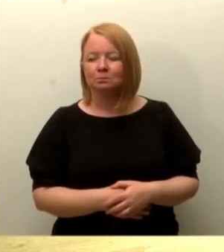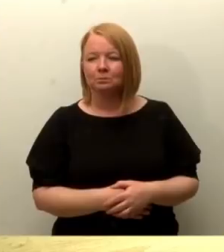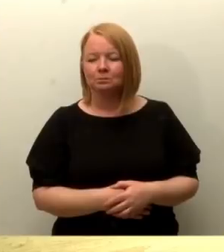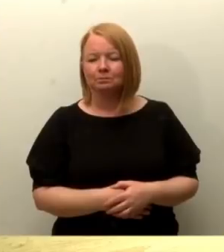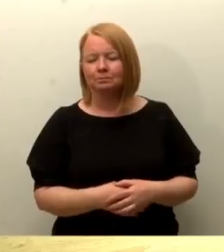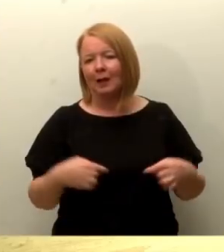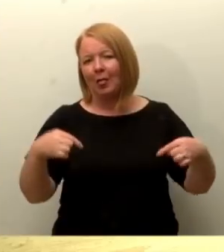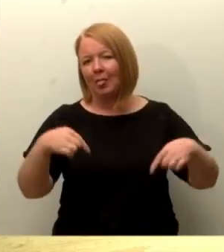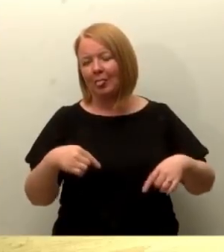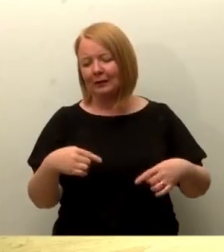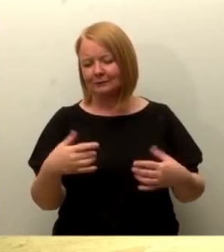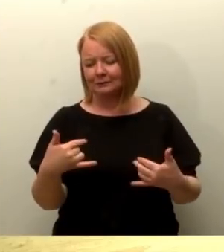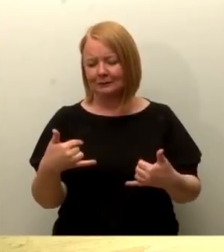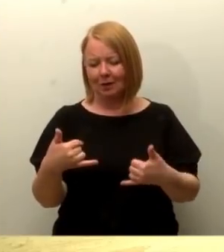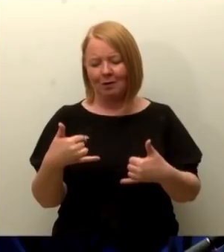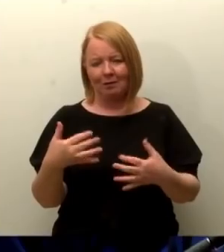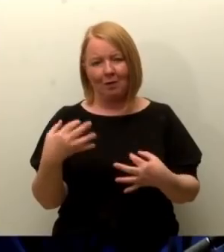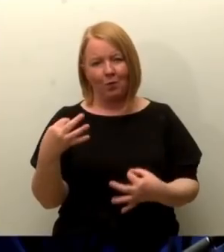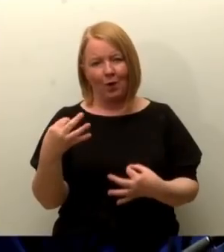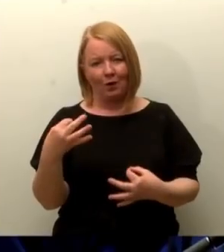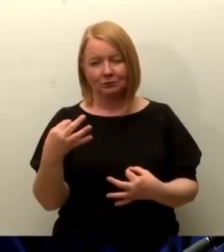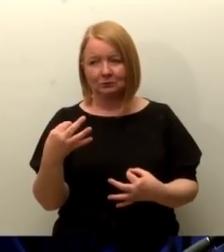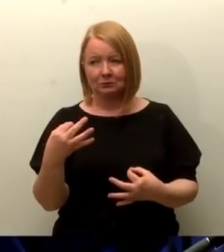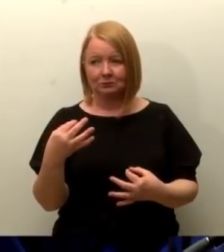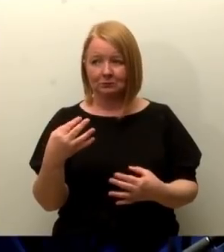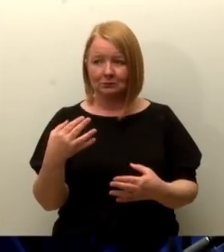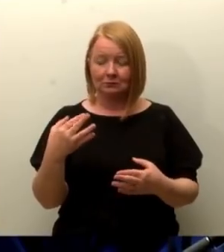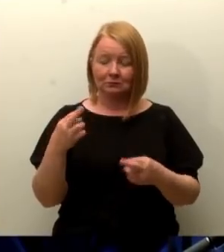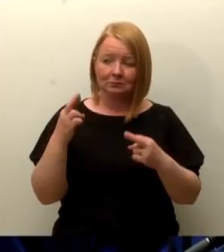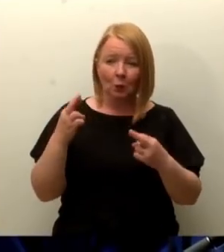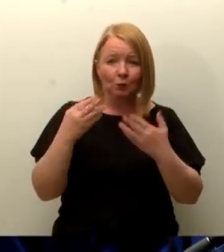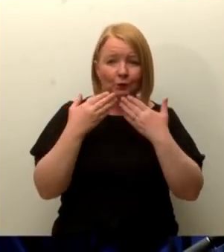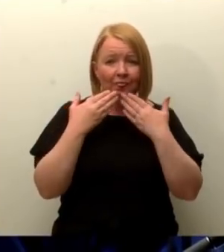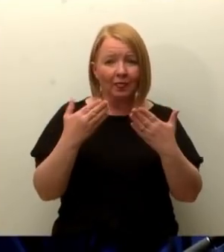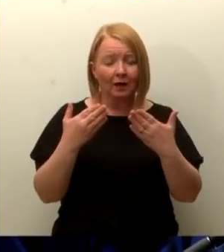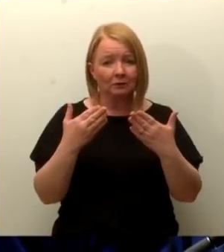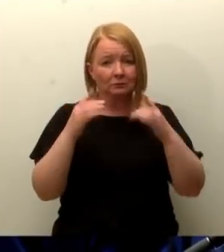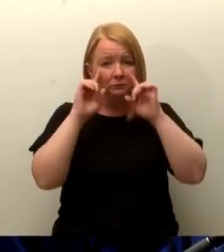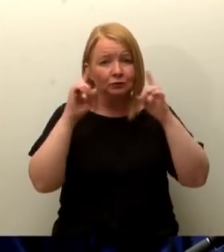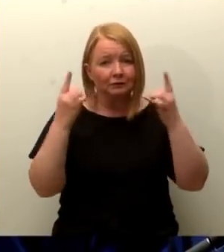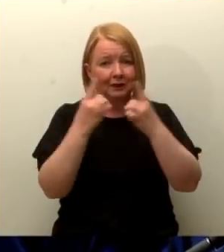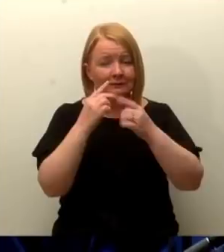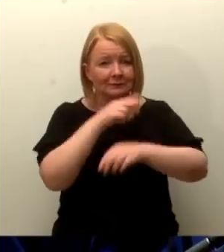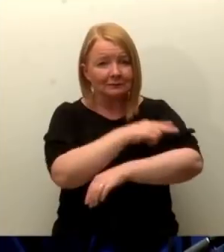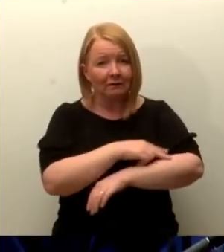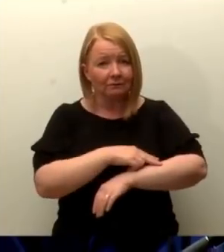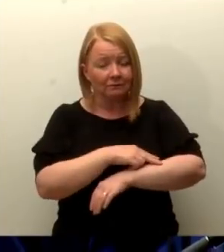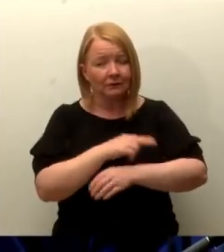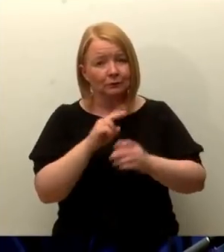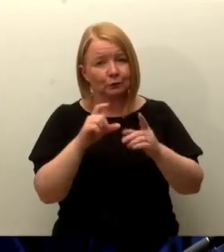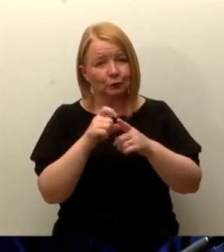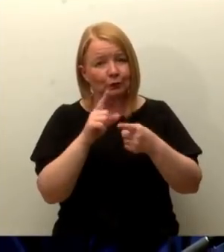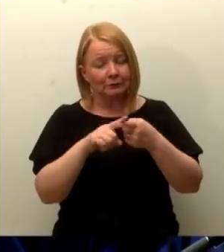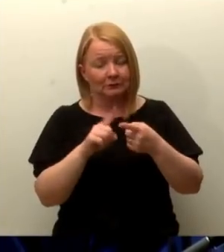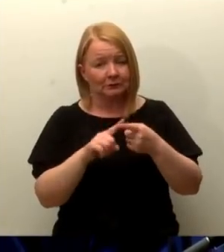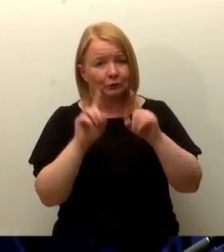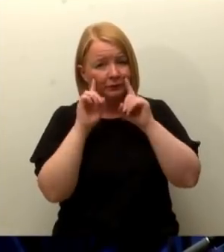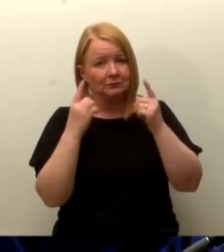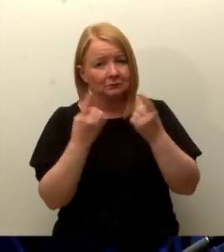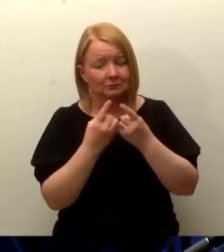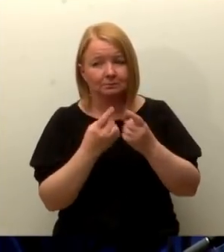For this award, I wish to thank all the staff of the University of Dundee,